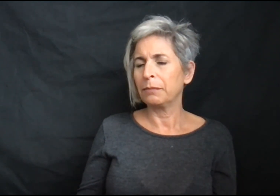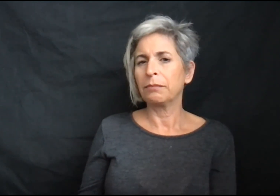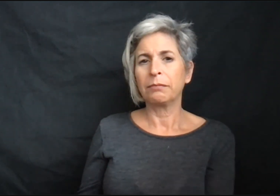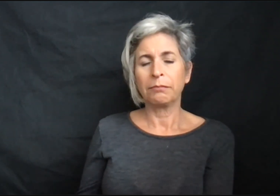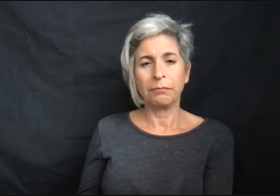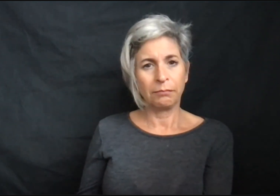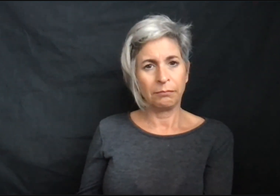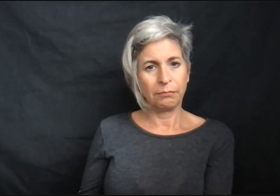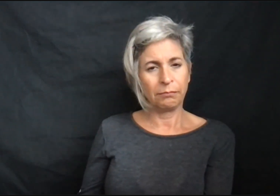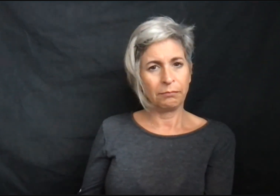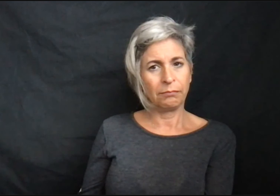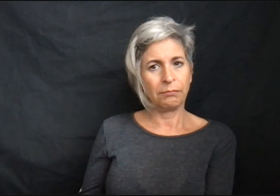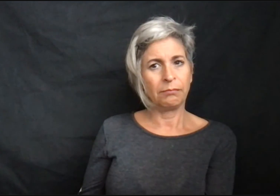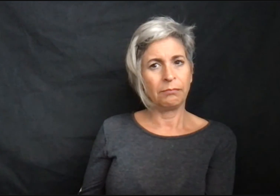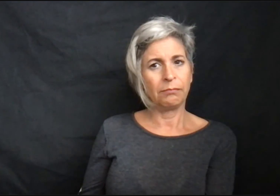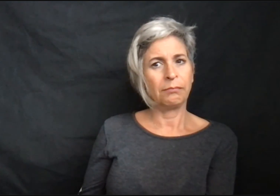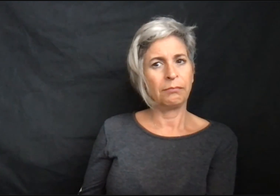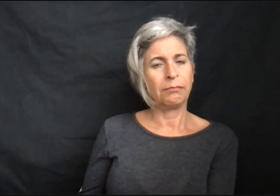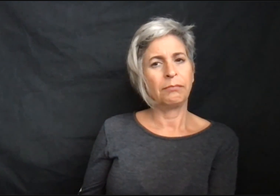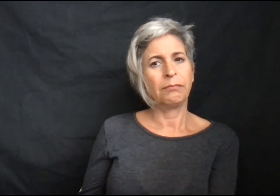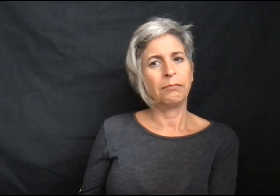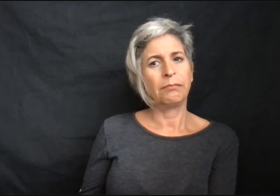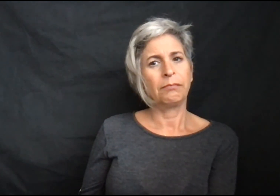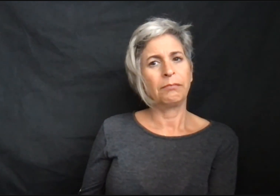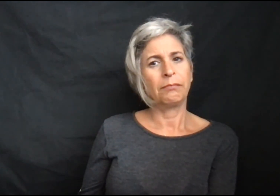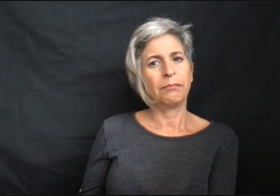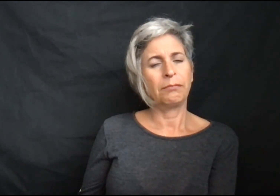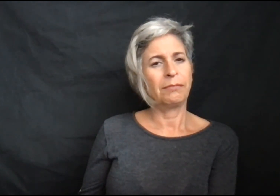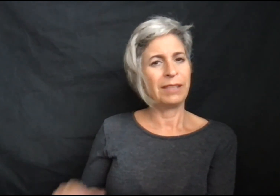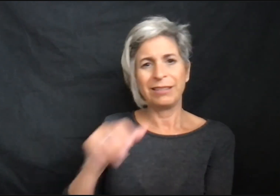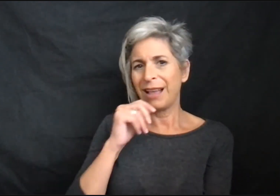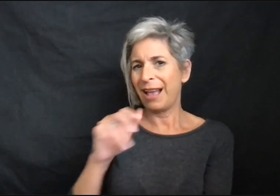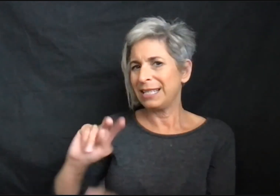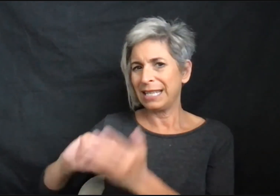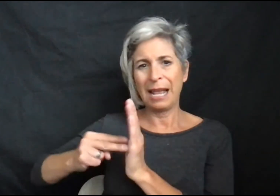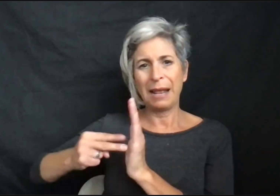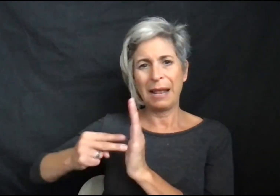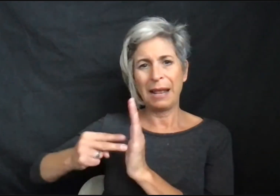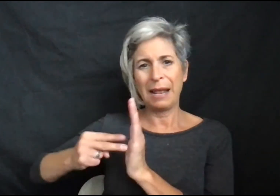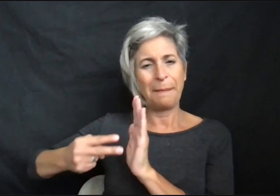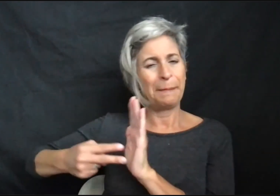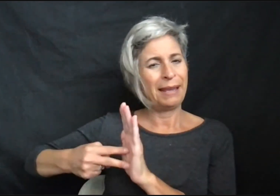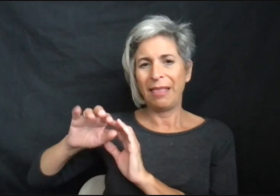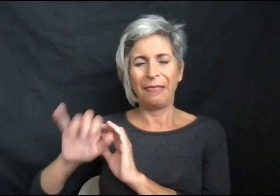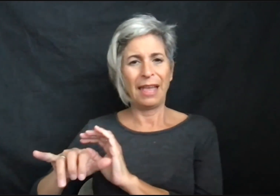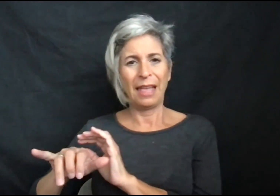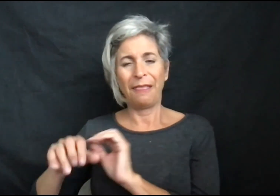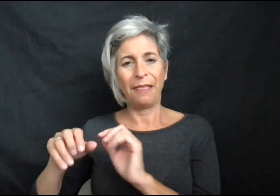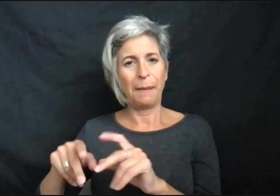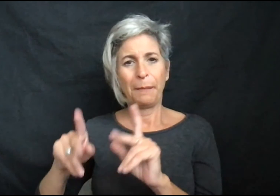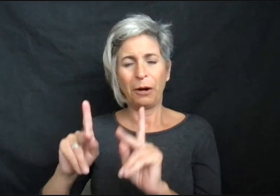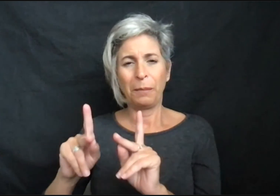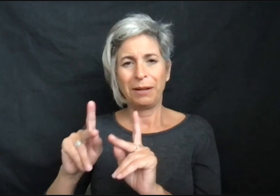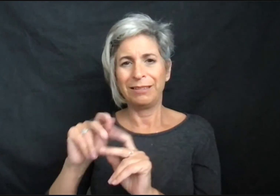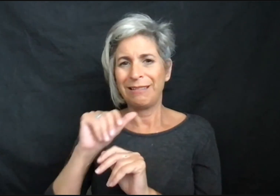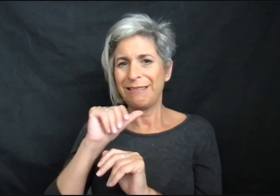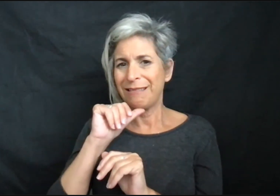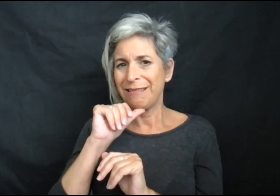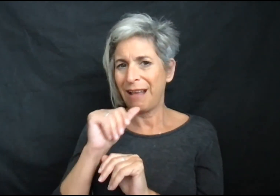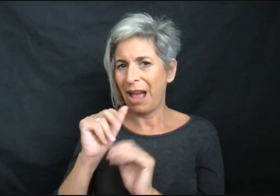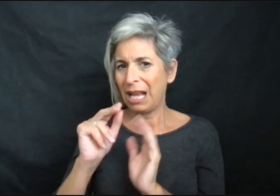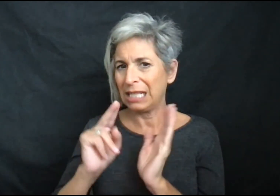take this one. It doesn't mean that the permit's not signed